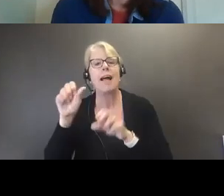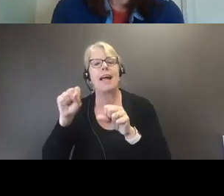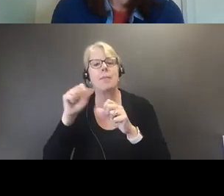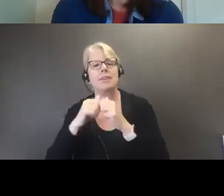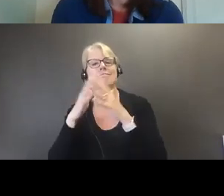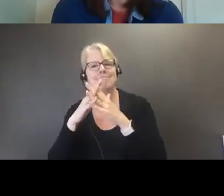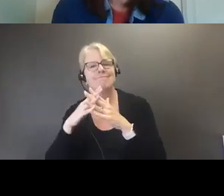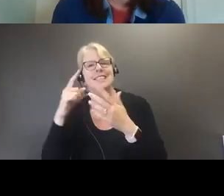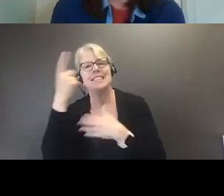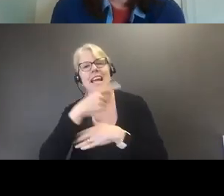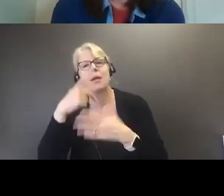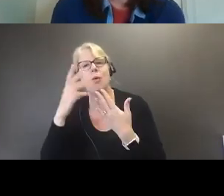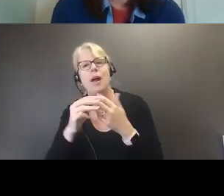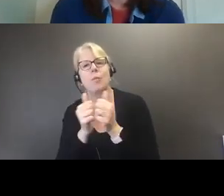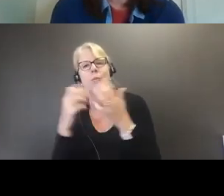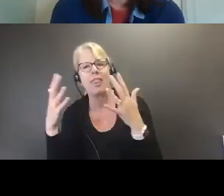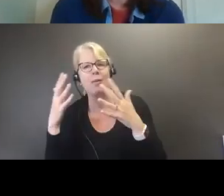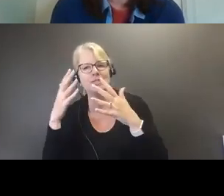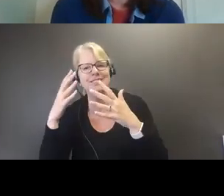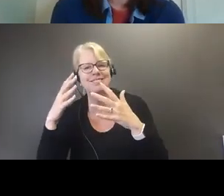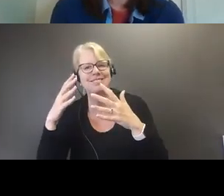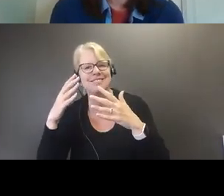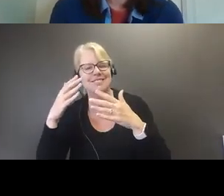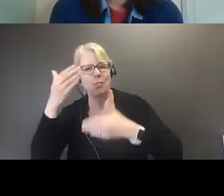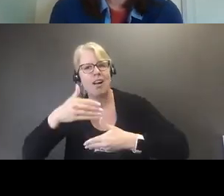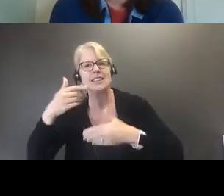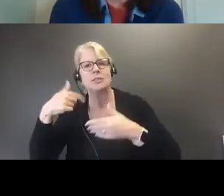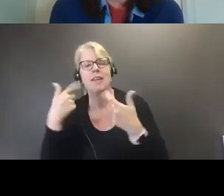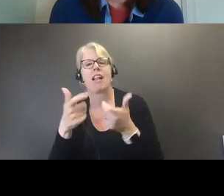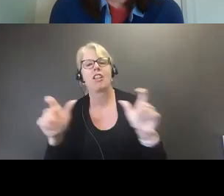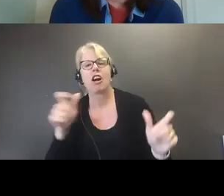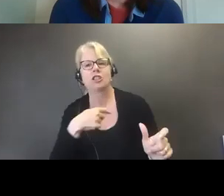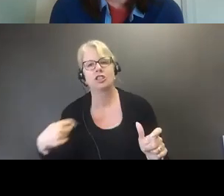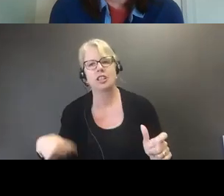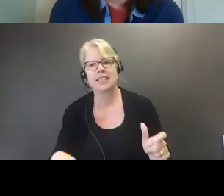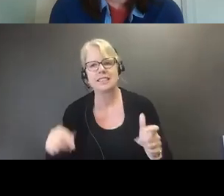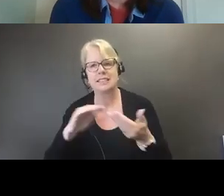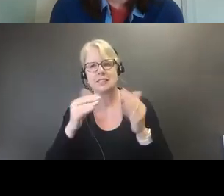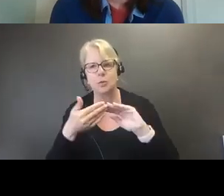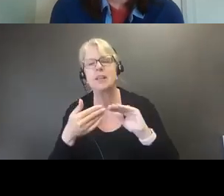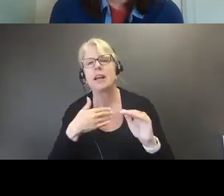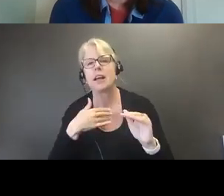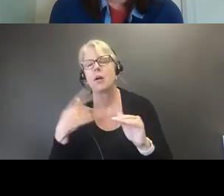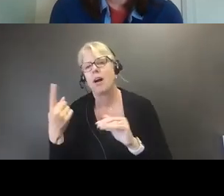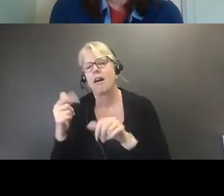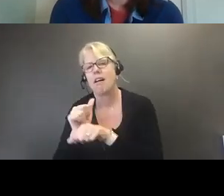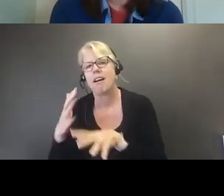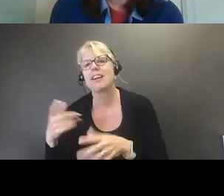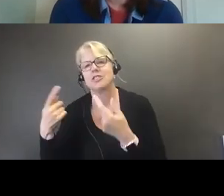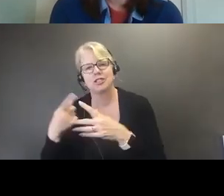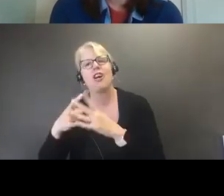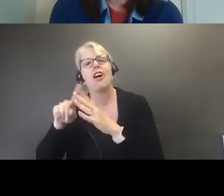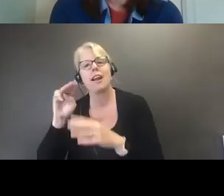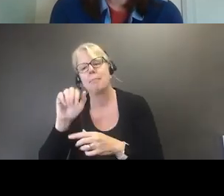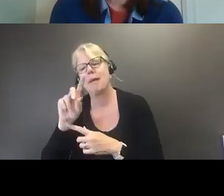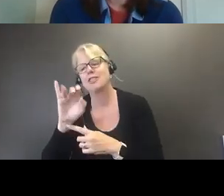without walls. And we have a large Chinese community, so my colleague was able to start a Mandarin